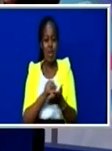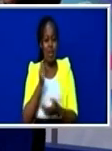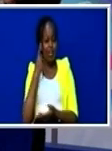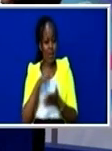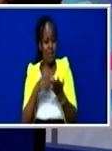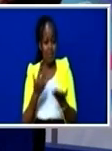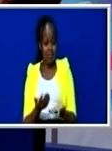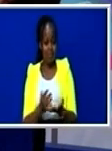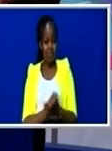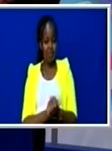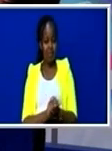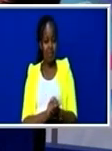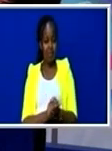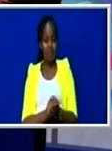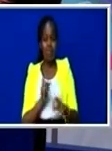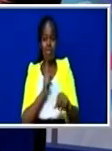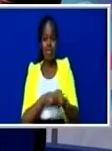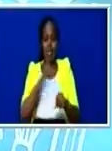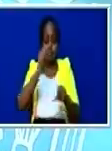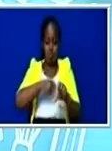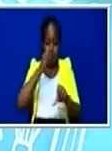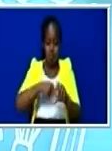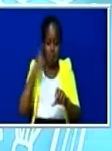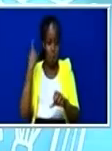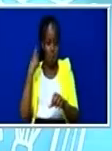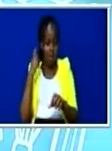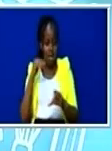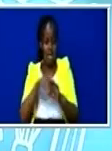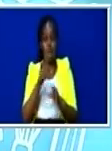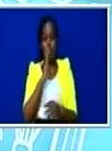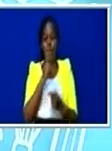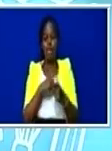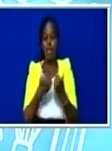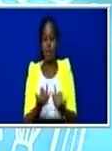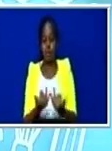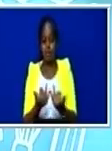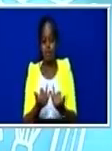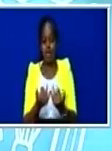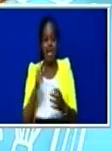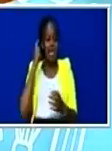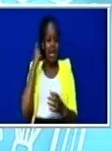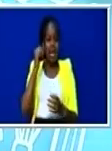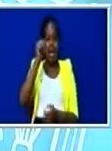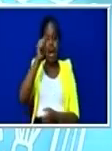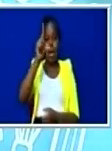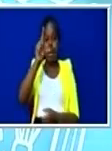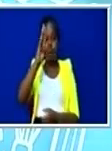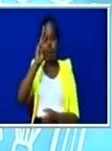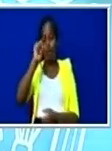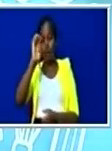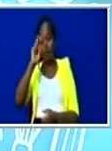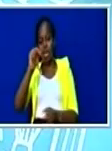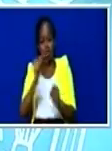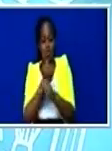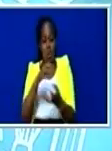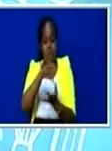realize that once you whip that egg in water, the egg albumin will not completely dissolve in water to form